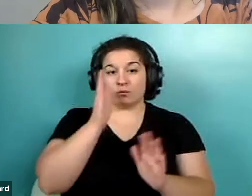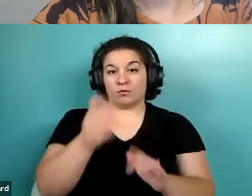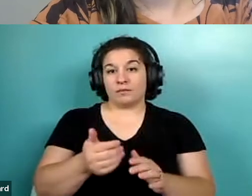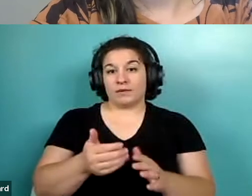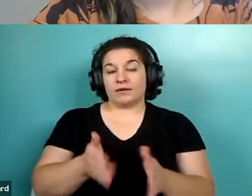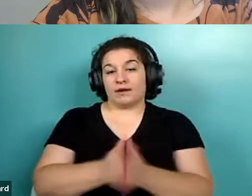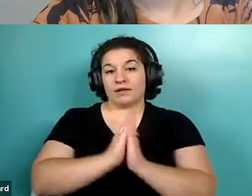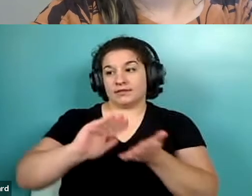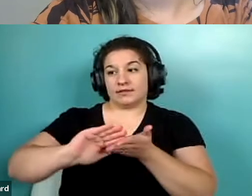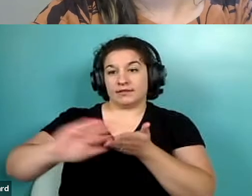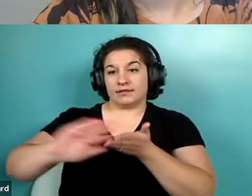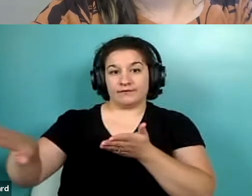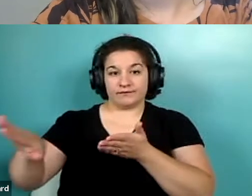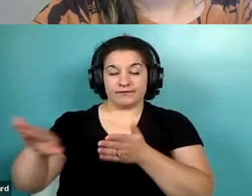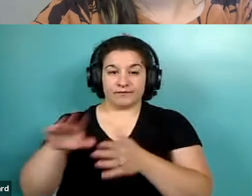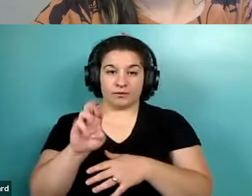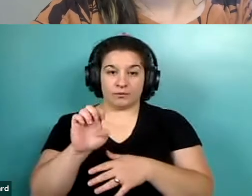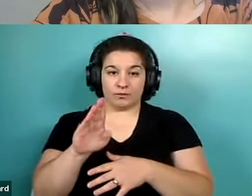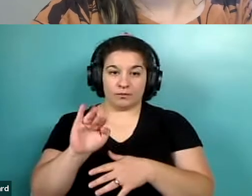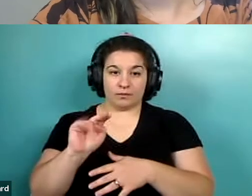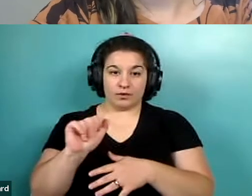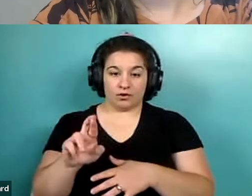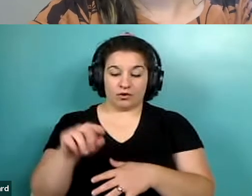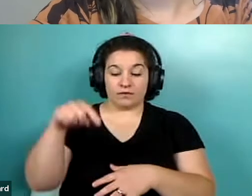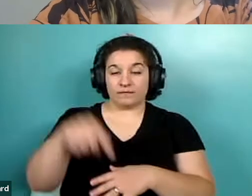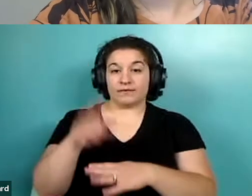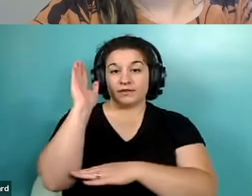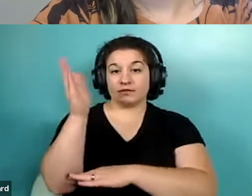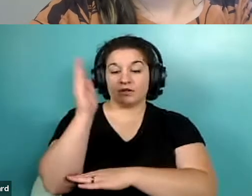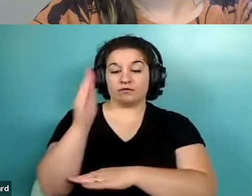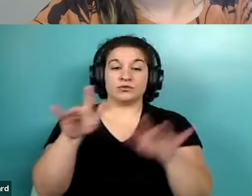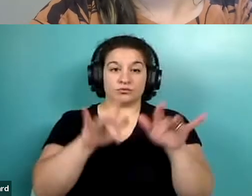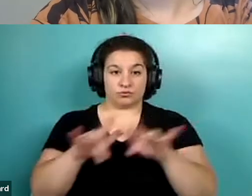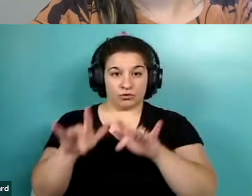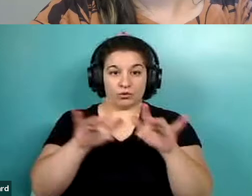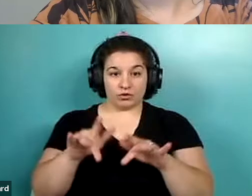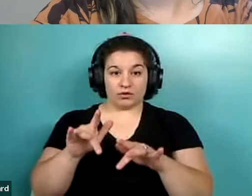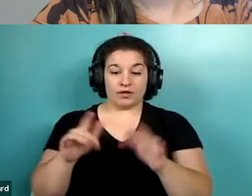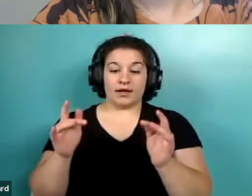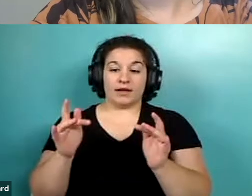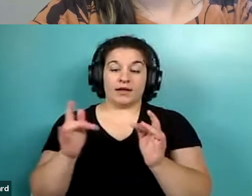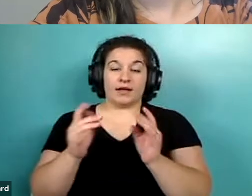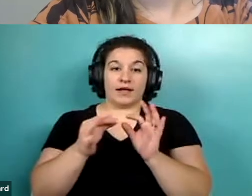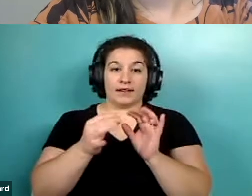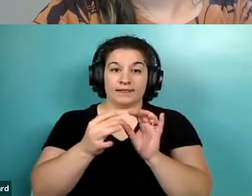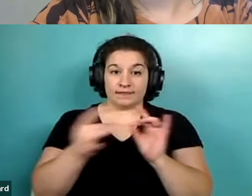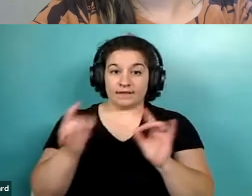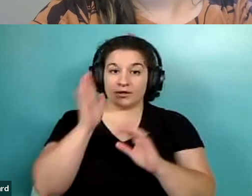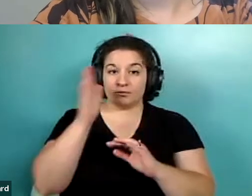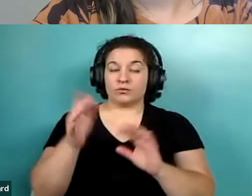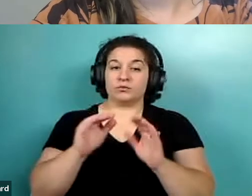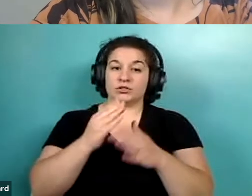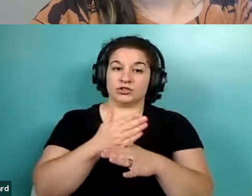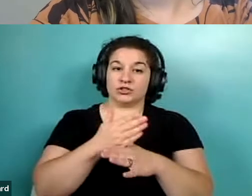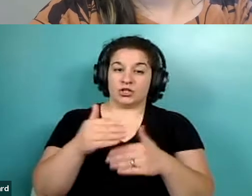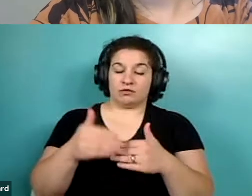this conference will be recorded, and a link to the recording will be shared in the next few days. So please check your email for that